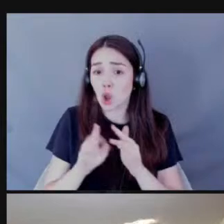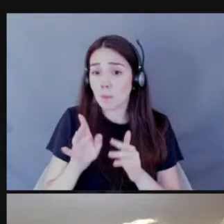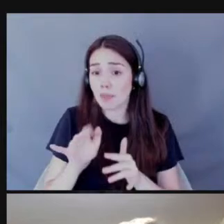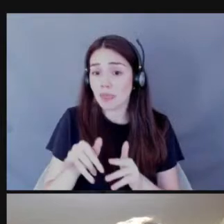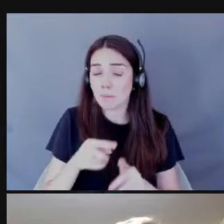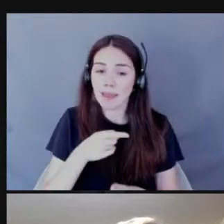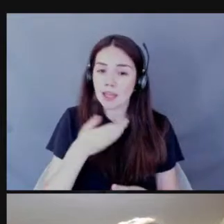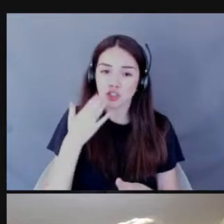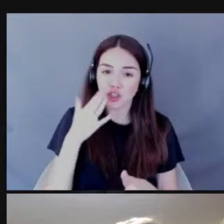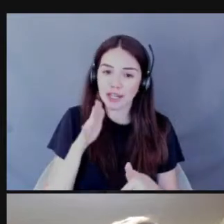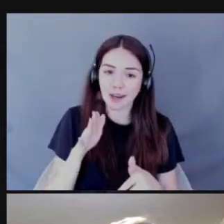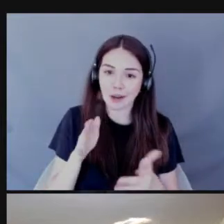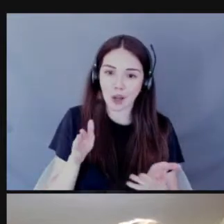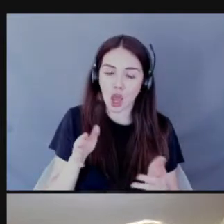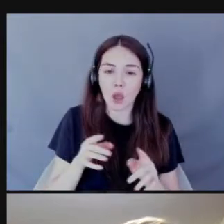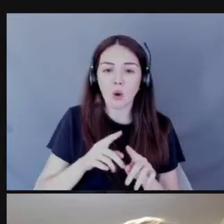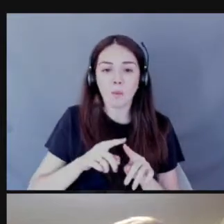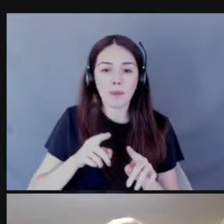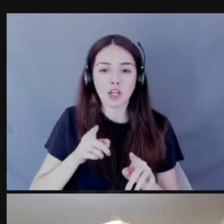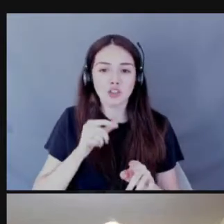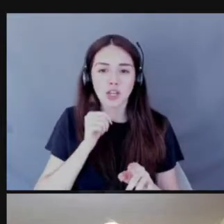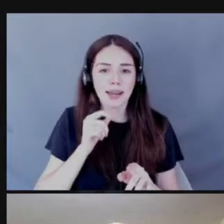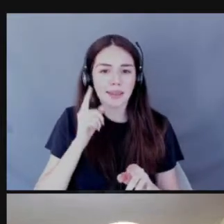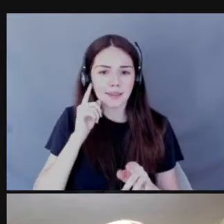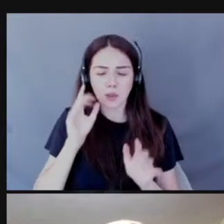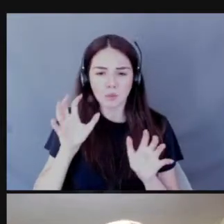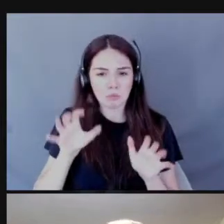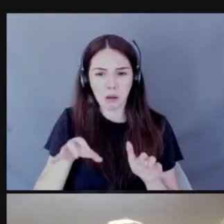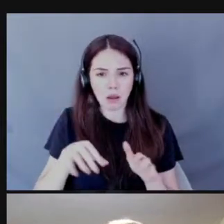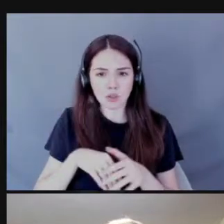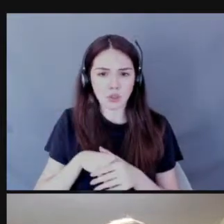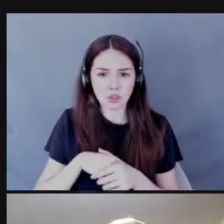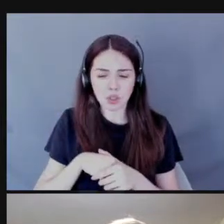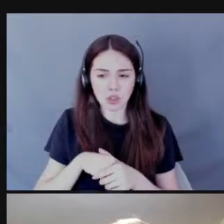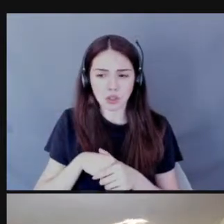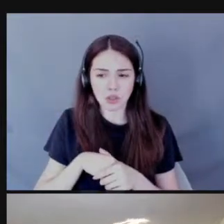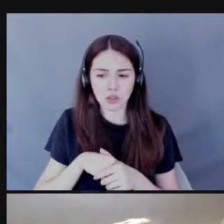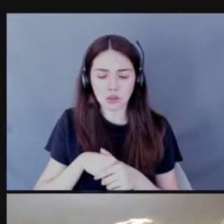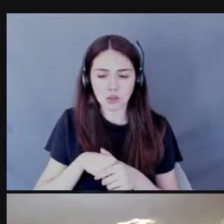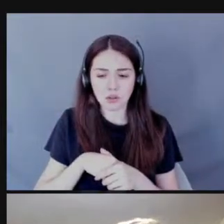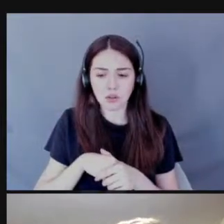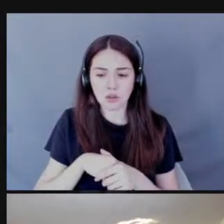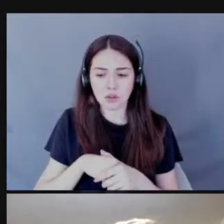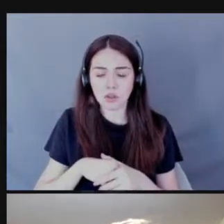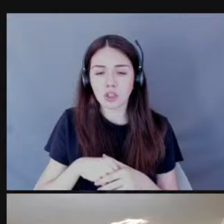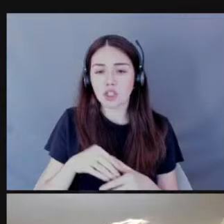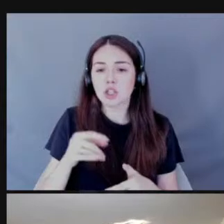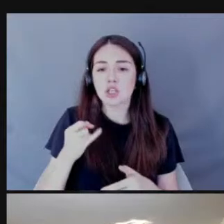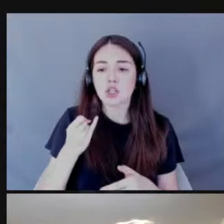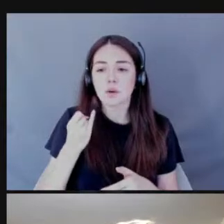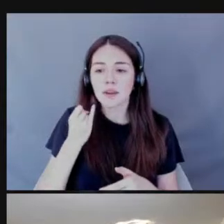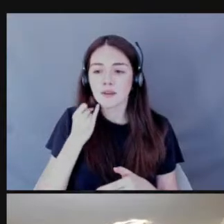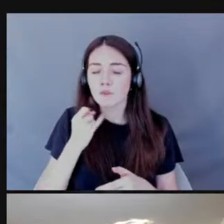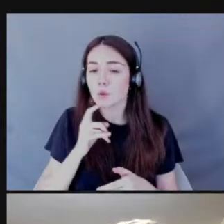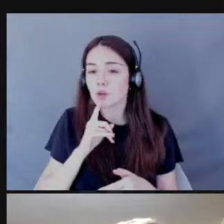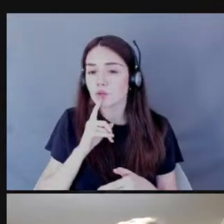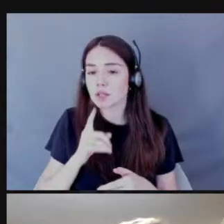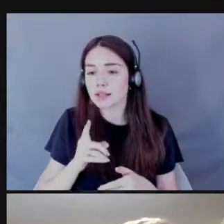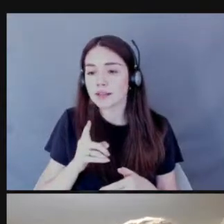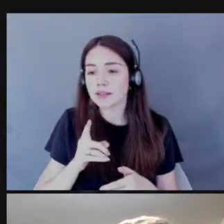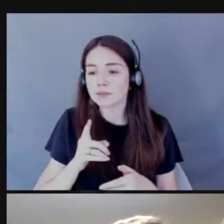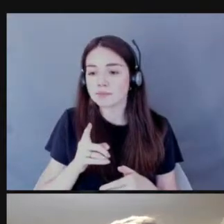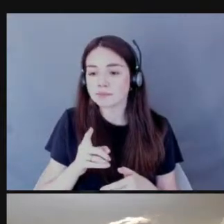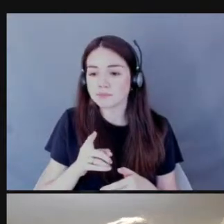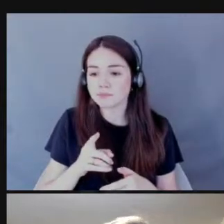but she didn't think that it was a monster. And if we sort of peel back the layers of